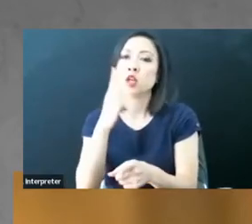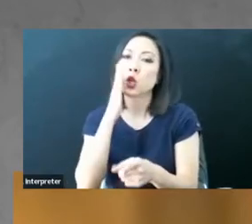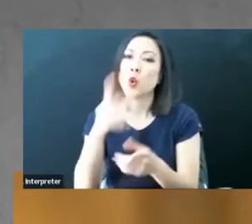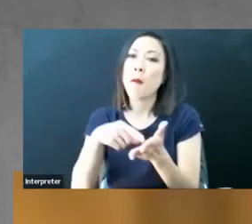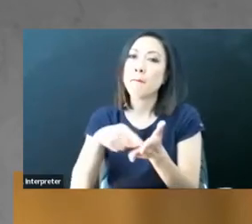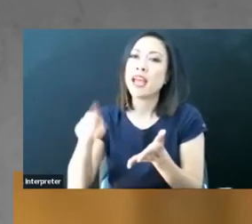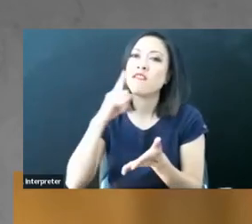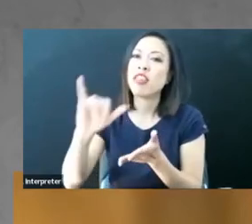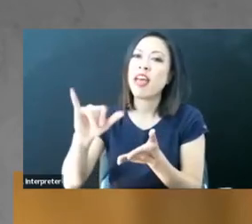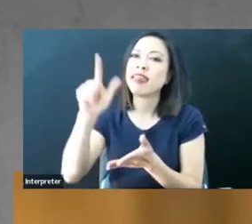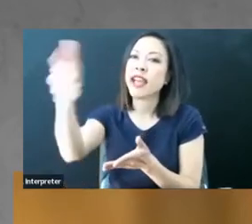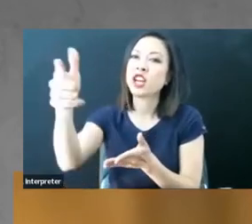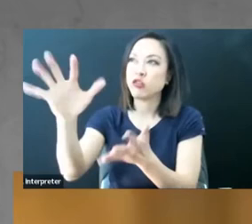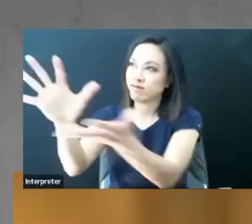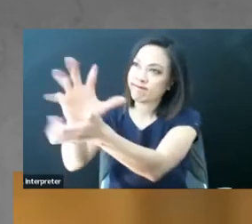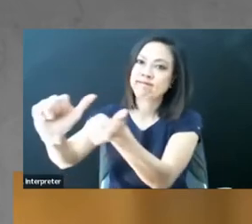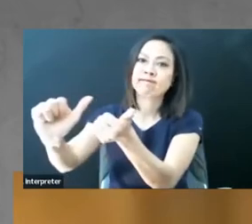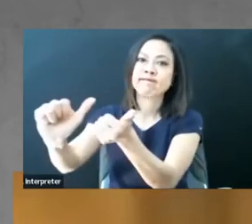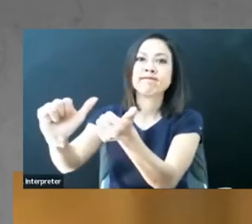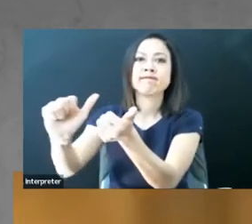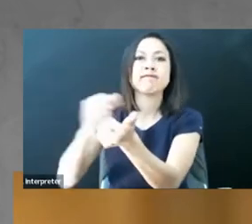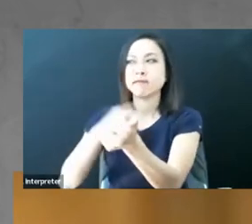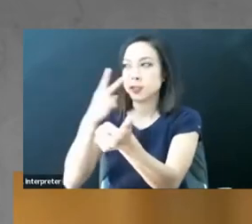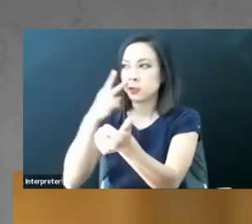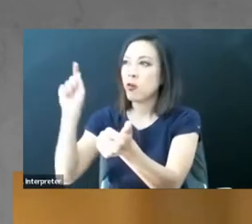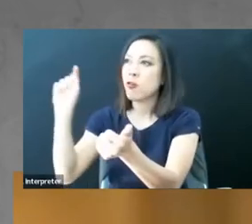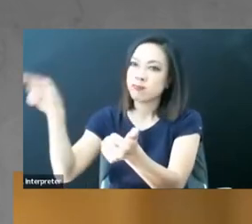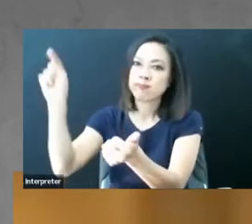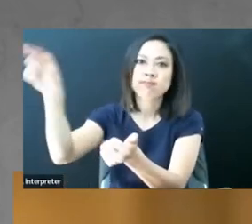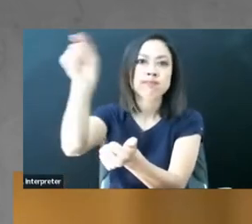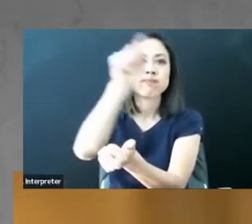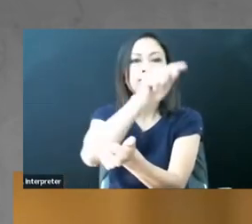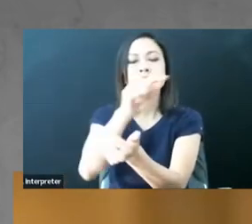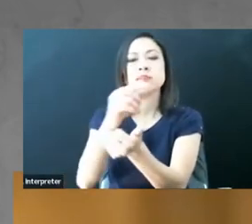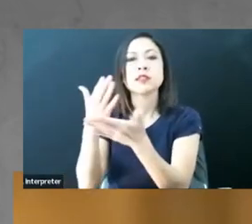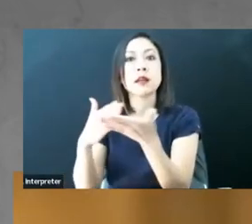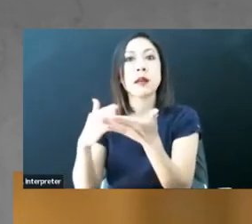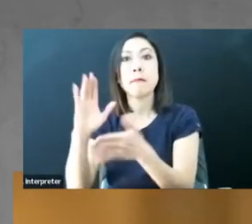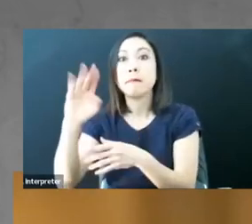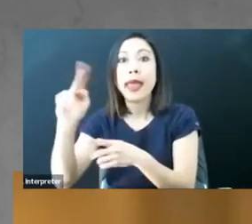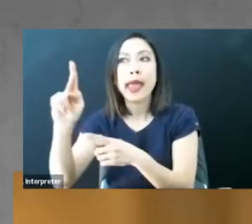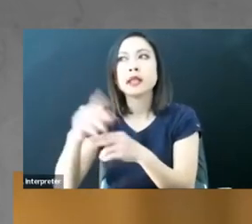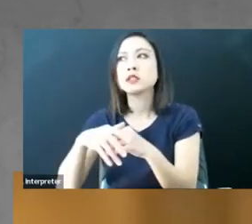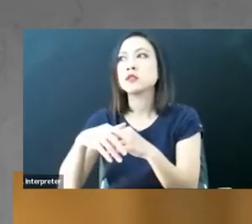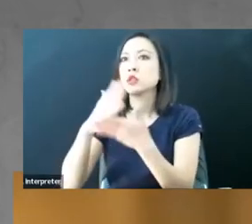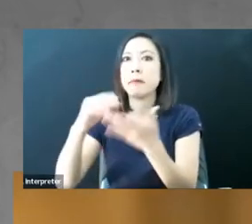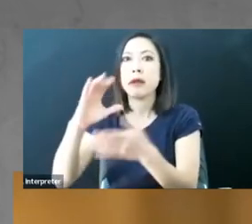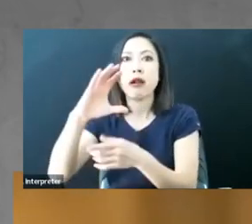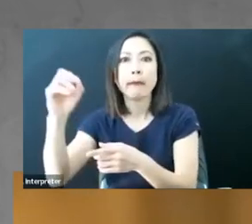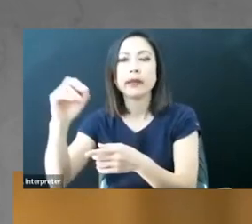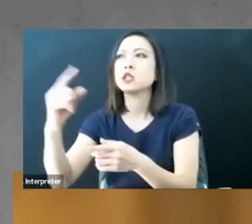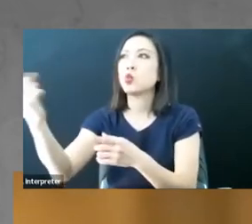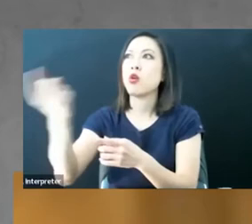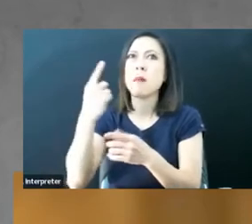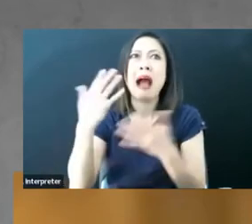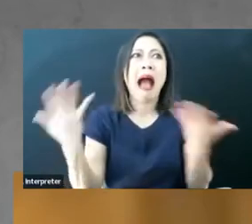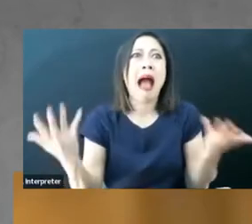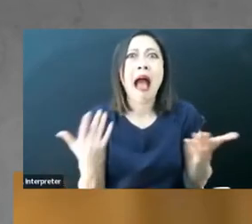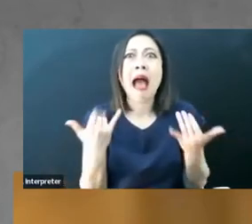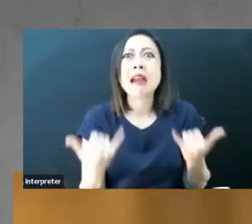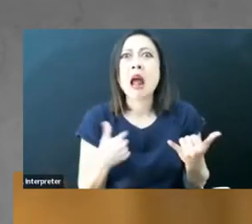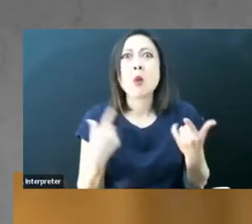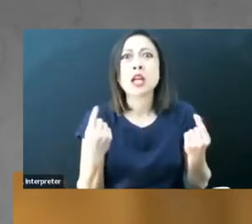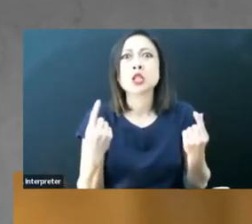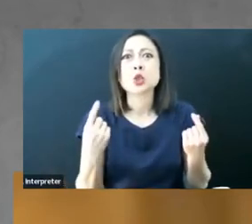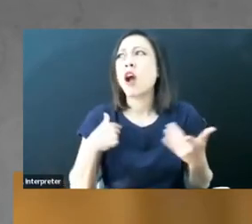often, as a banker, I saw companies that would come basically when they were out of runway. And it was like, now what do I do? Now what